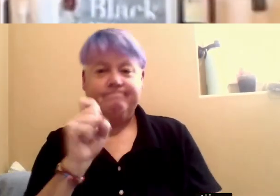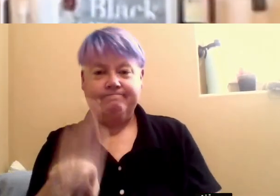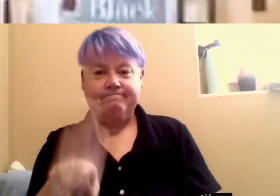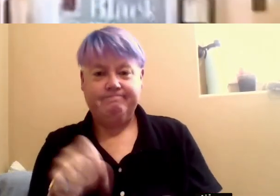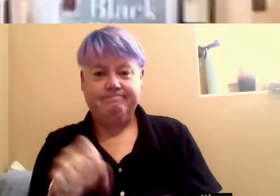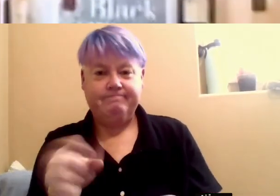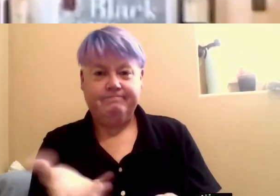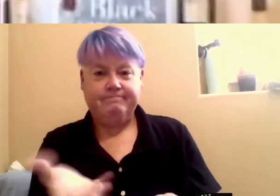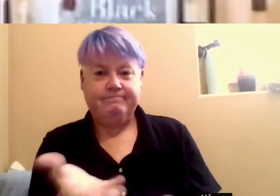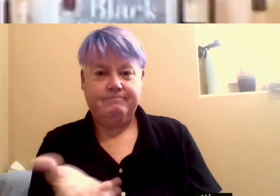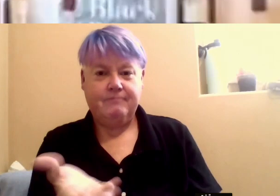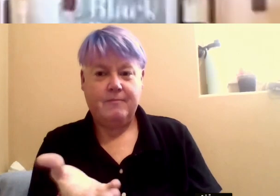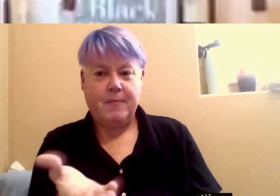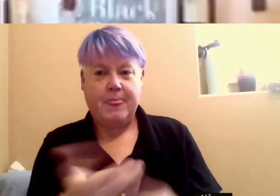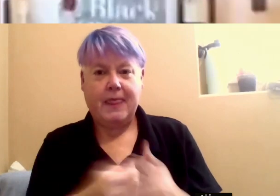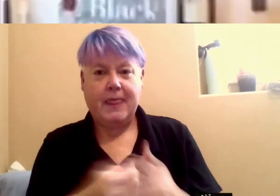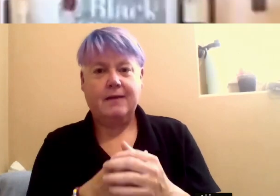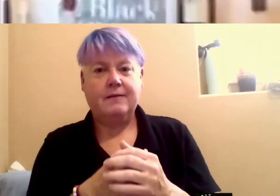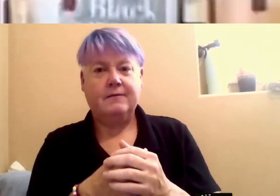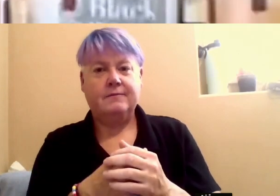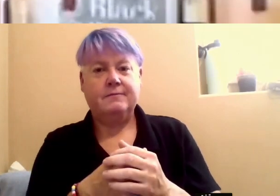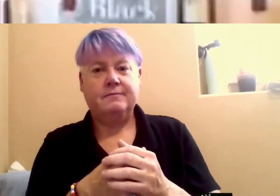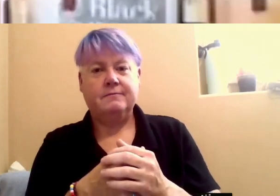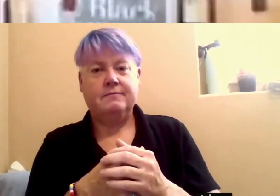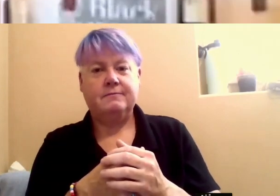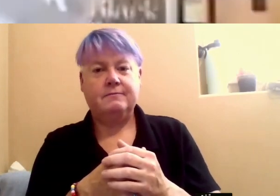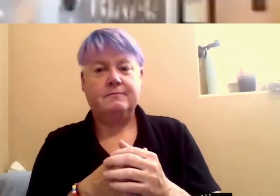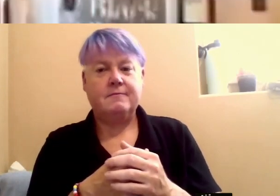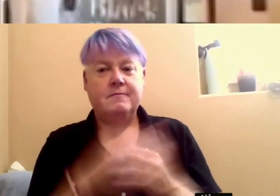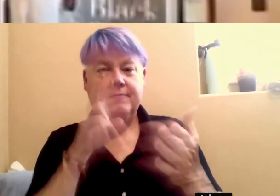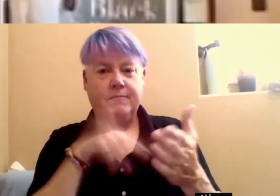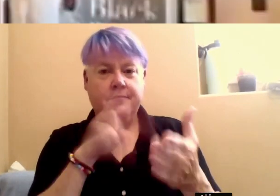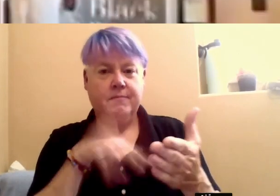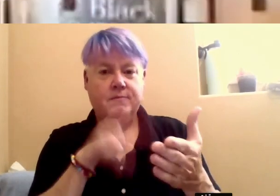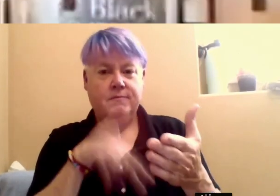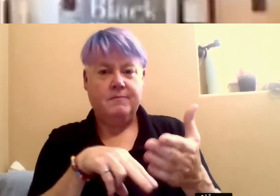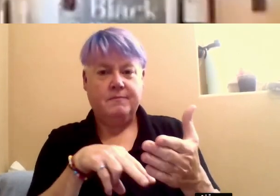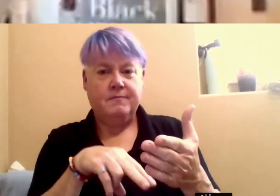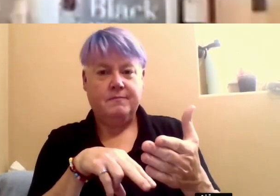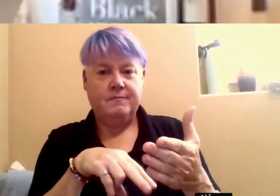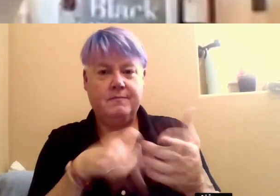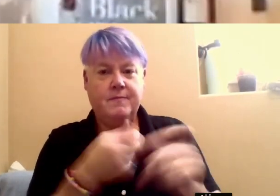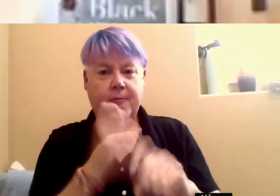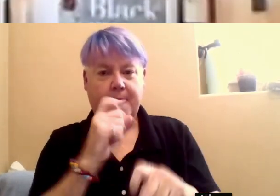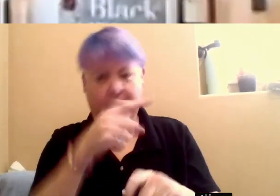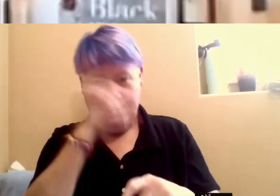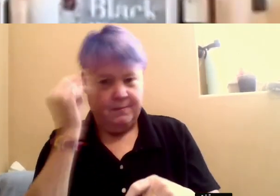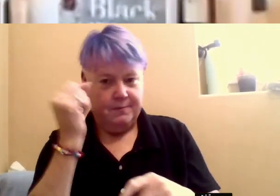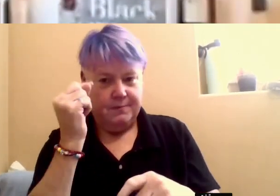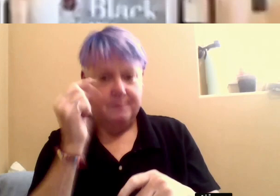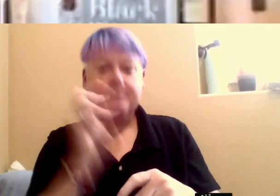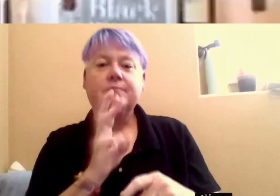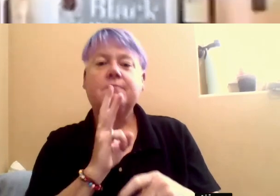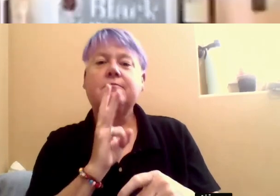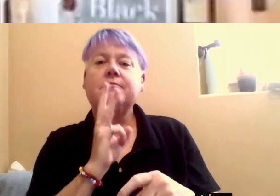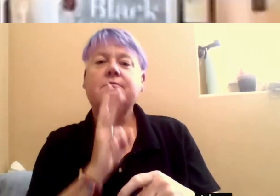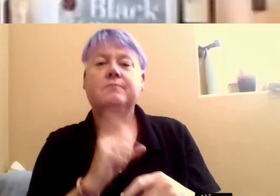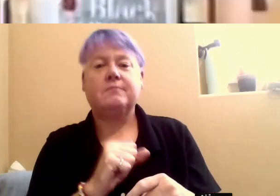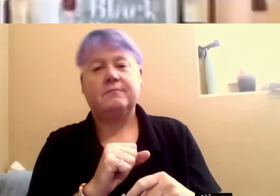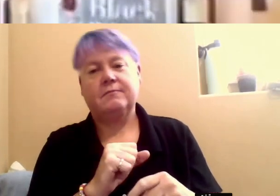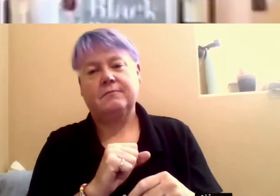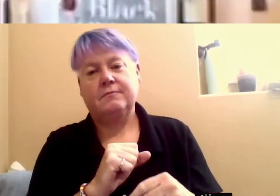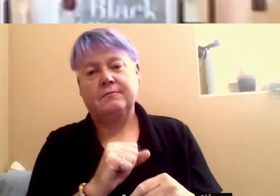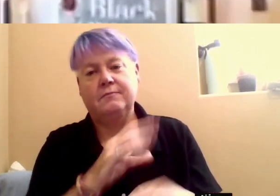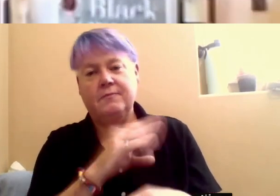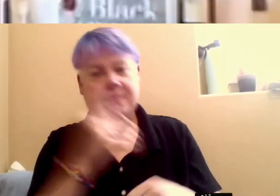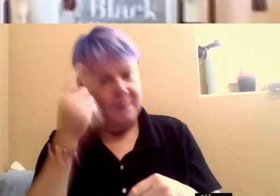Street. So I'll read you a passage from Blackwater, and I think it makes